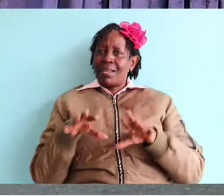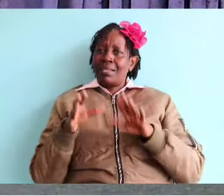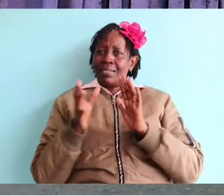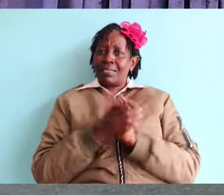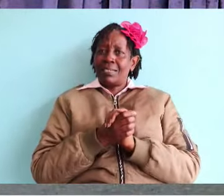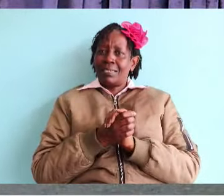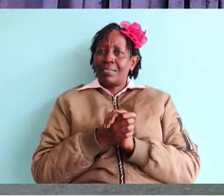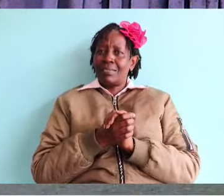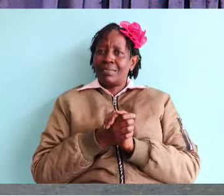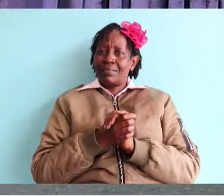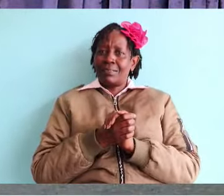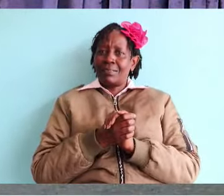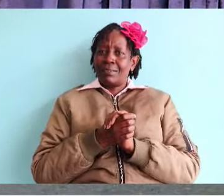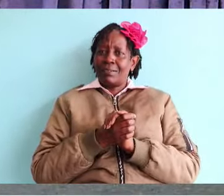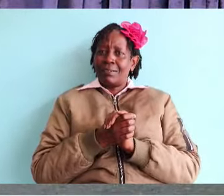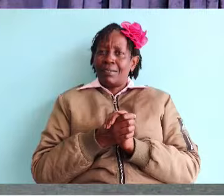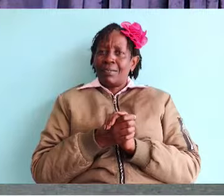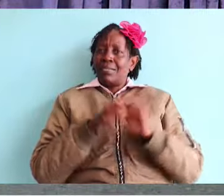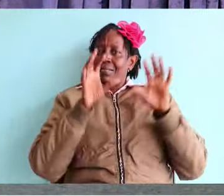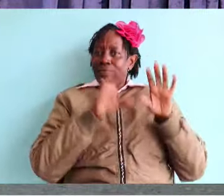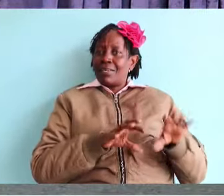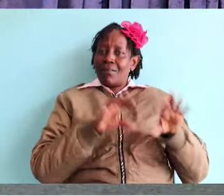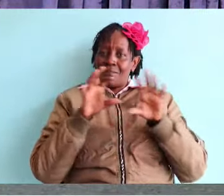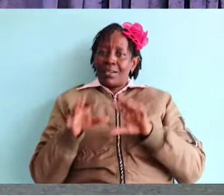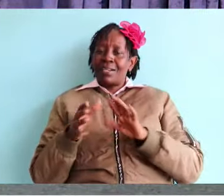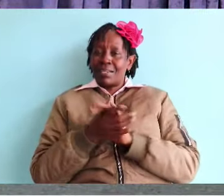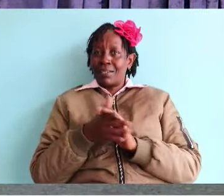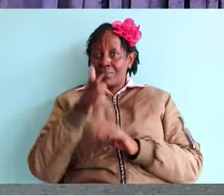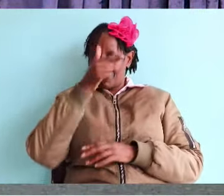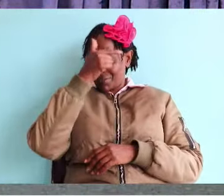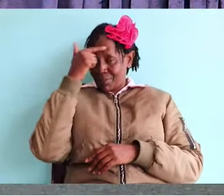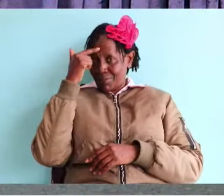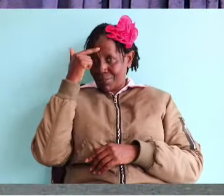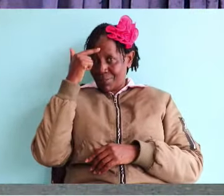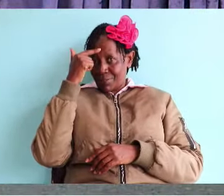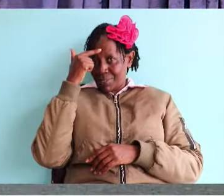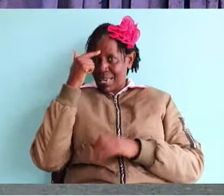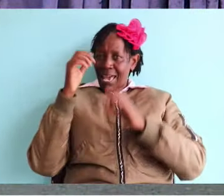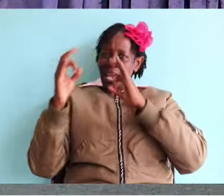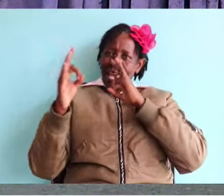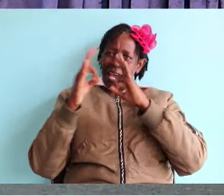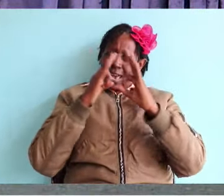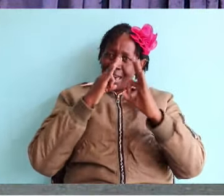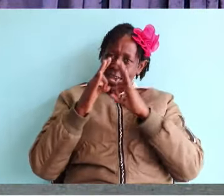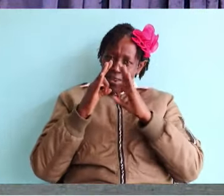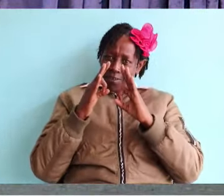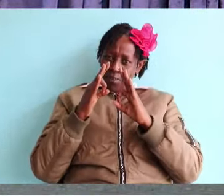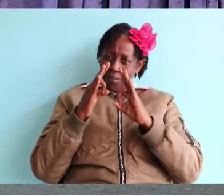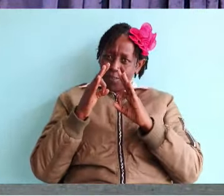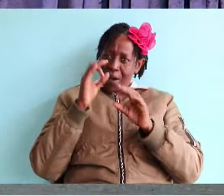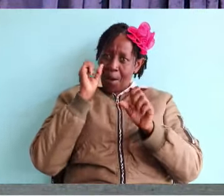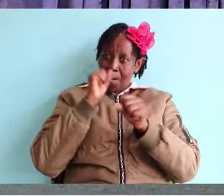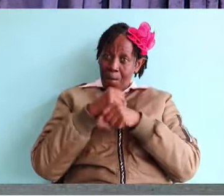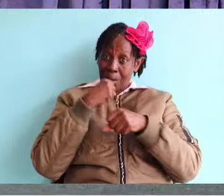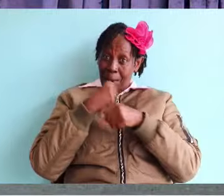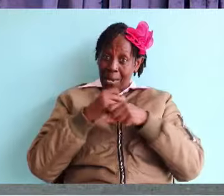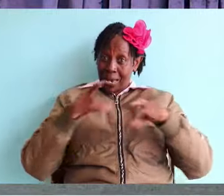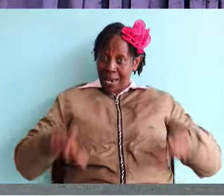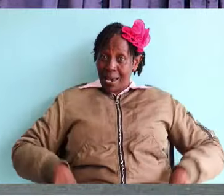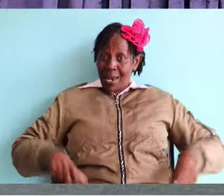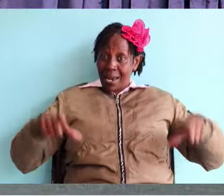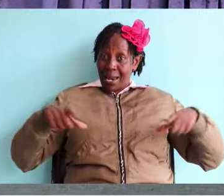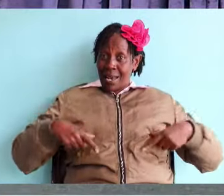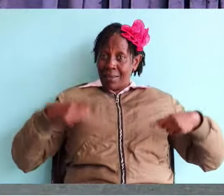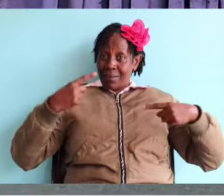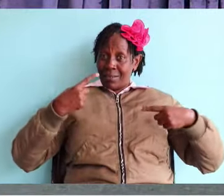Hebrew translation of it, is suffering, because if we are to make it in life in a successful